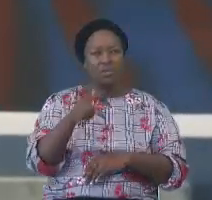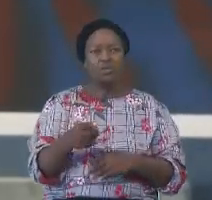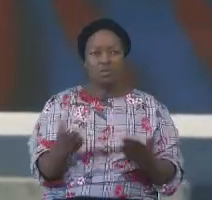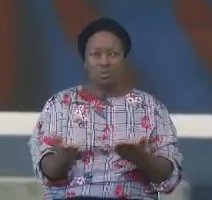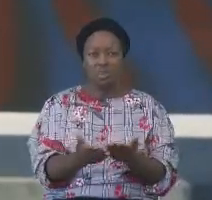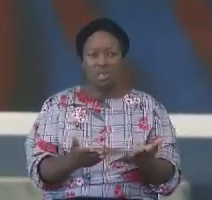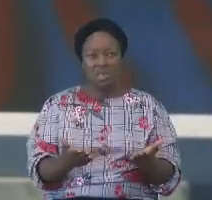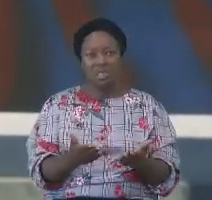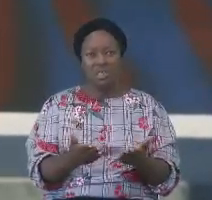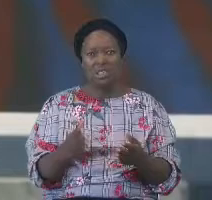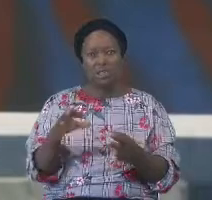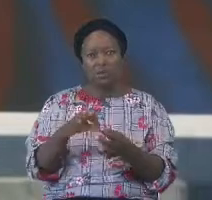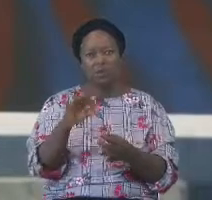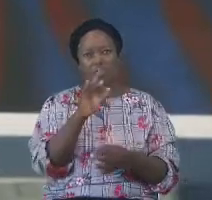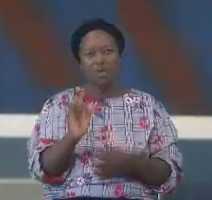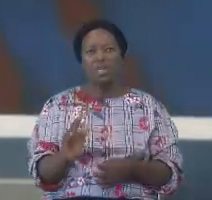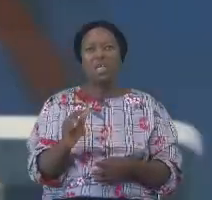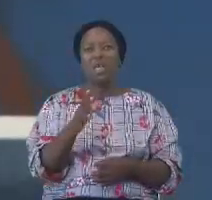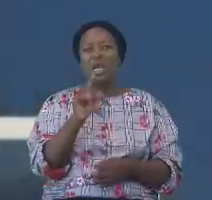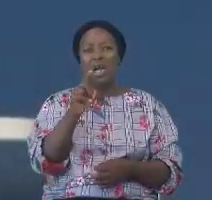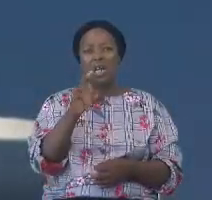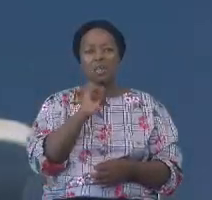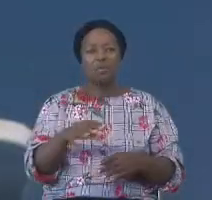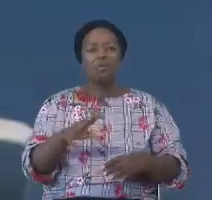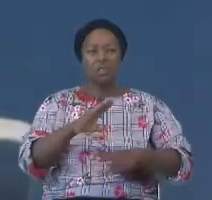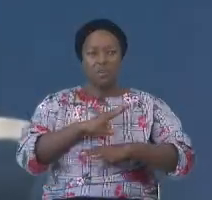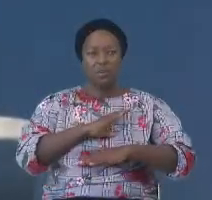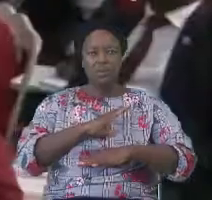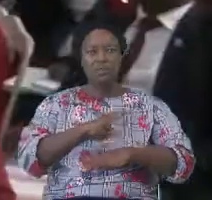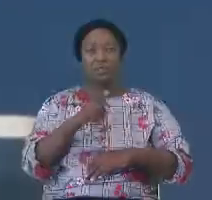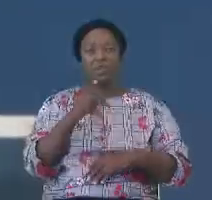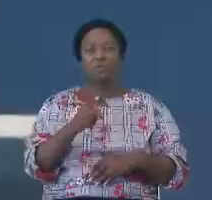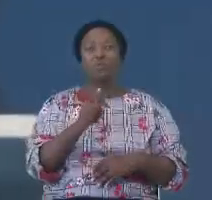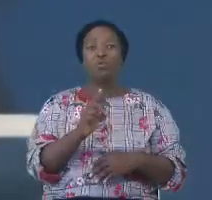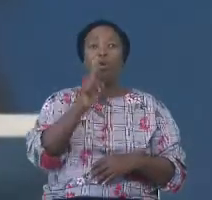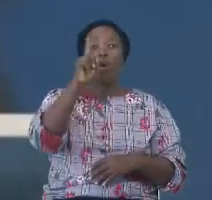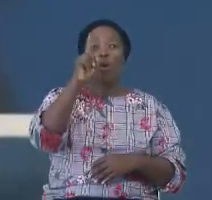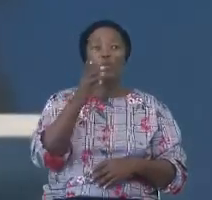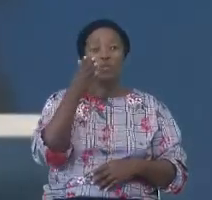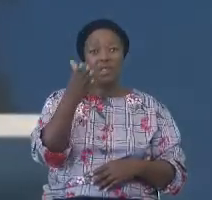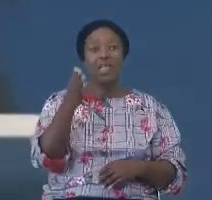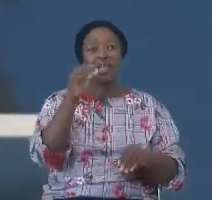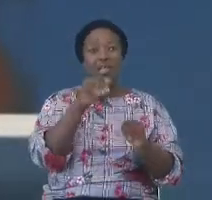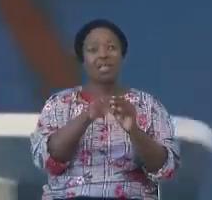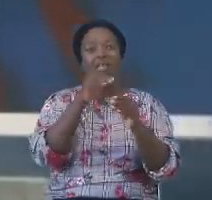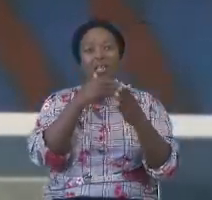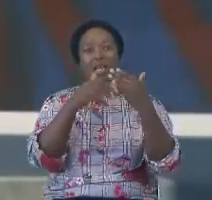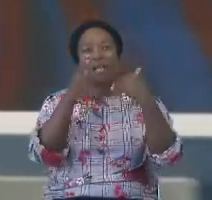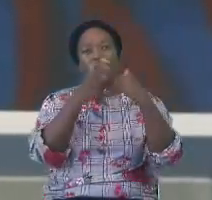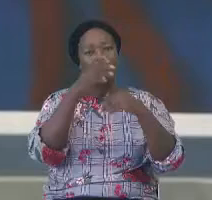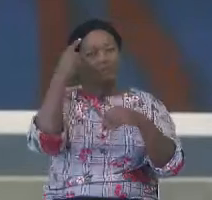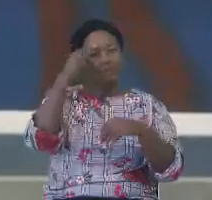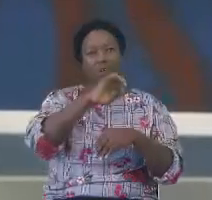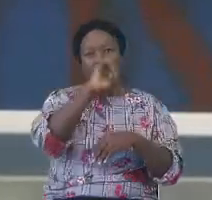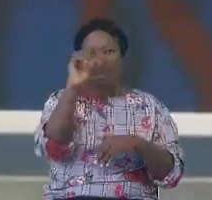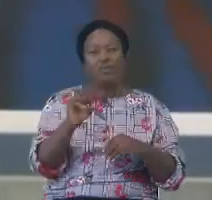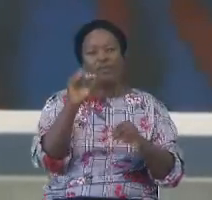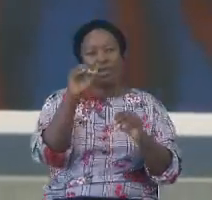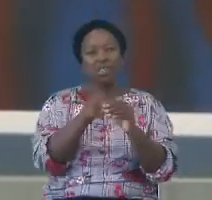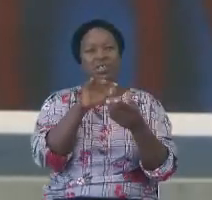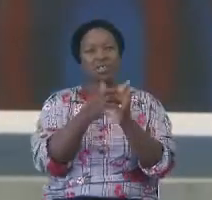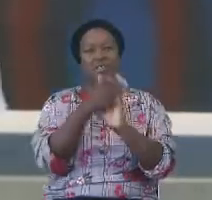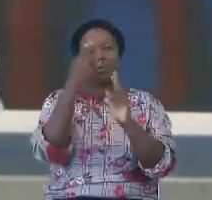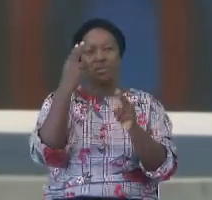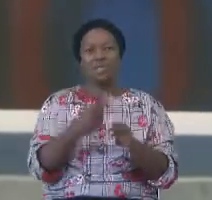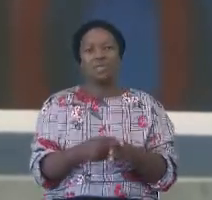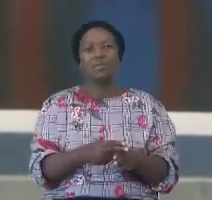you can come it will satisfy you here spiritually and will satisfy you up